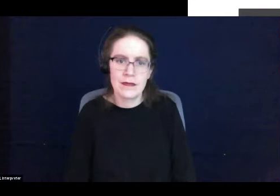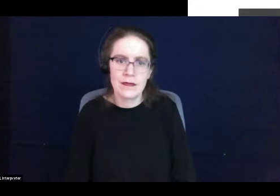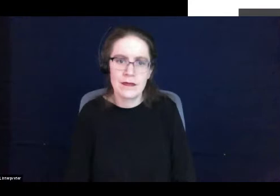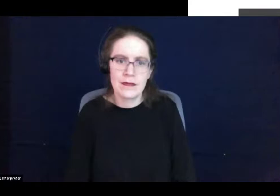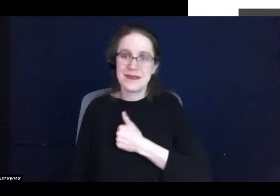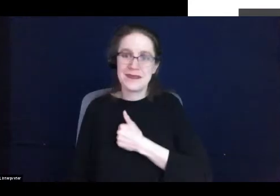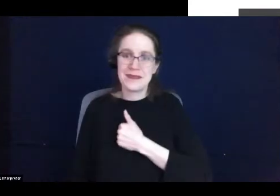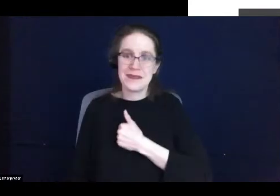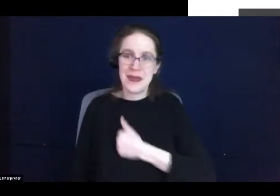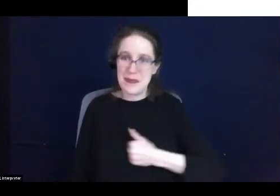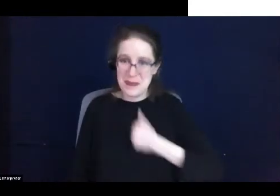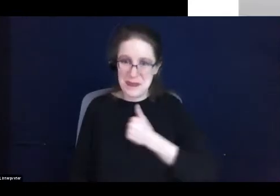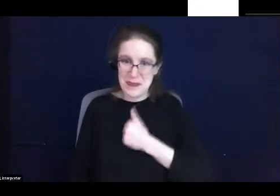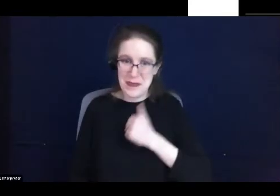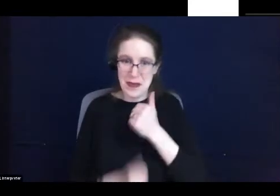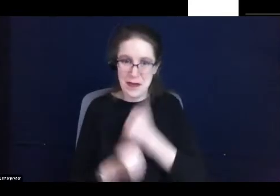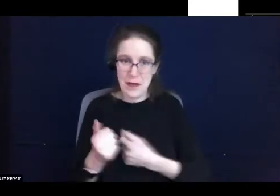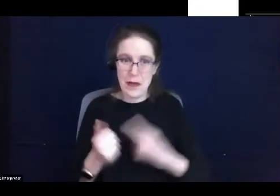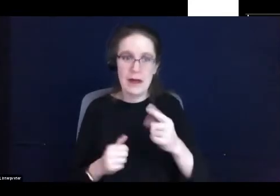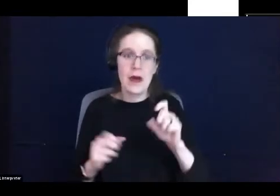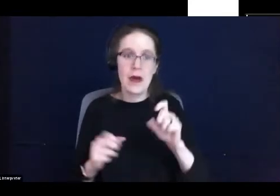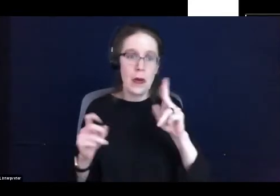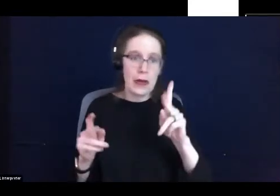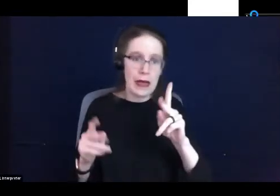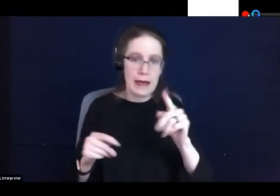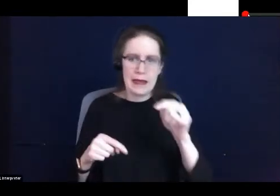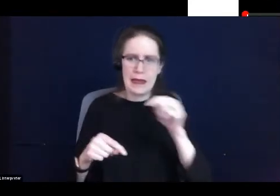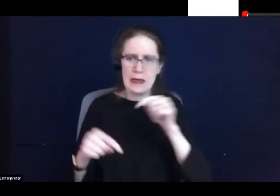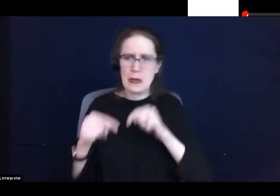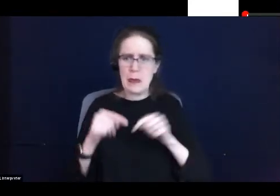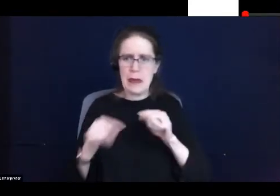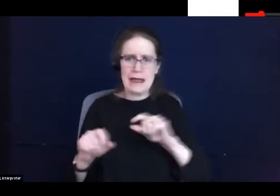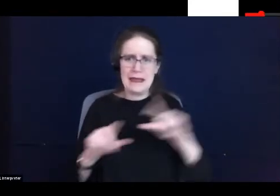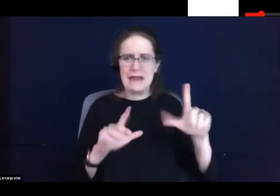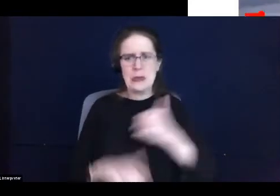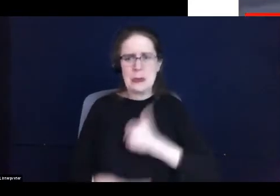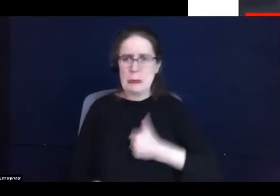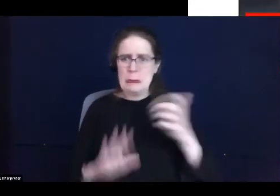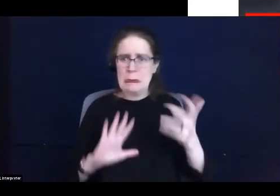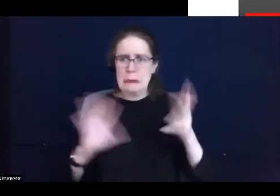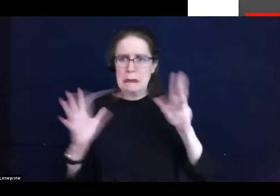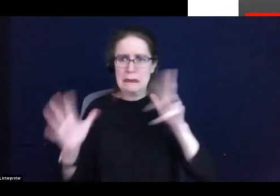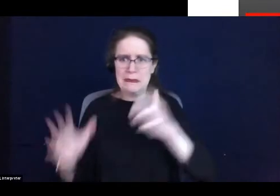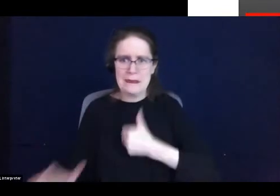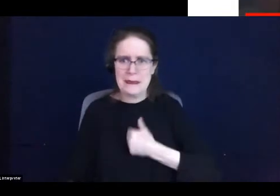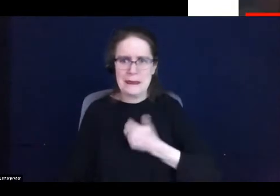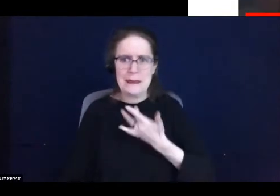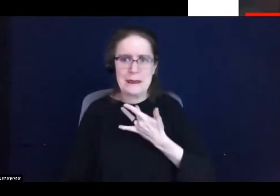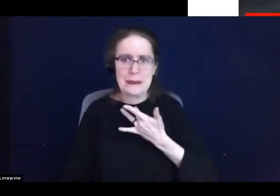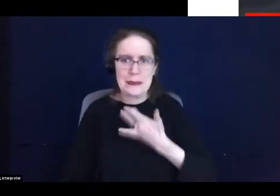Okay. Well, keep it, go back to the video, apologize.